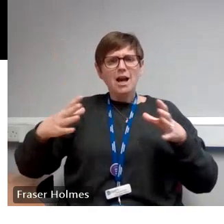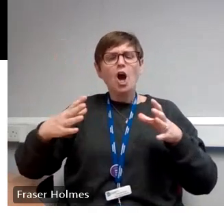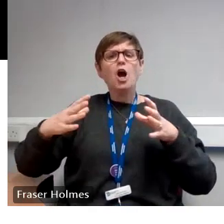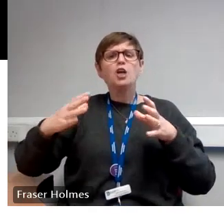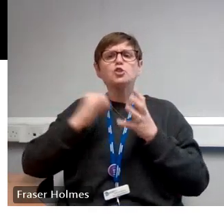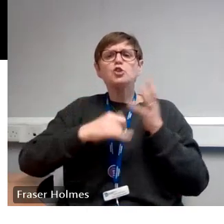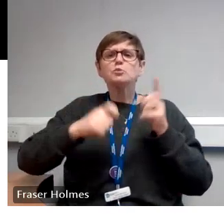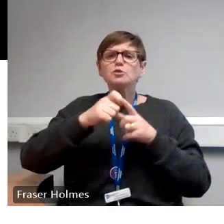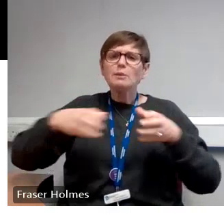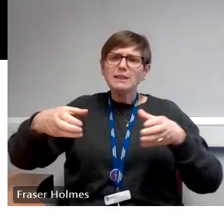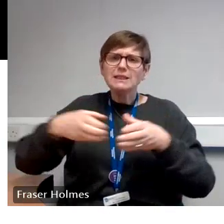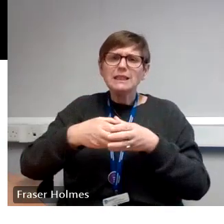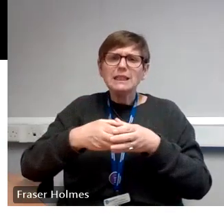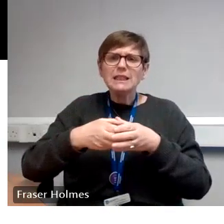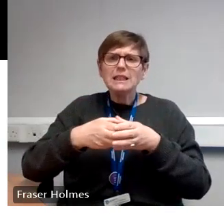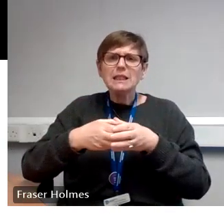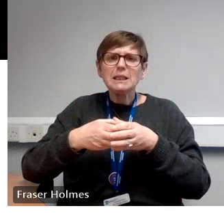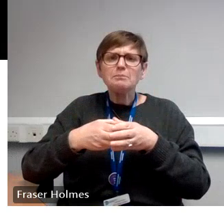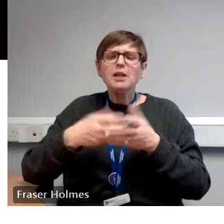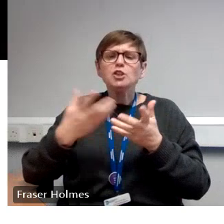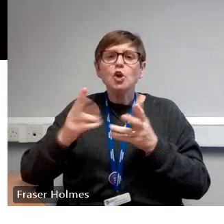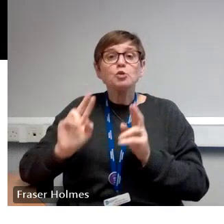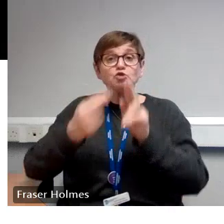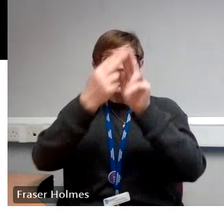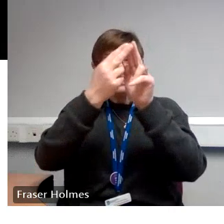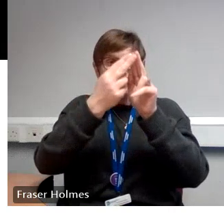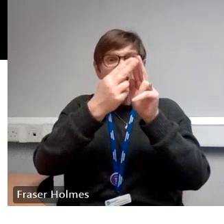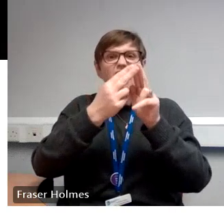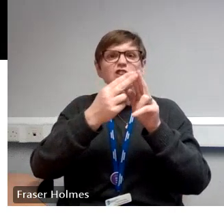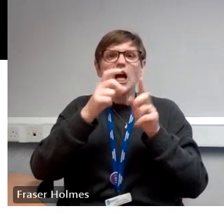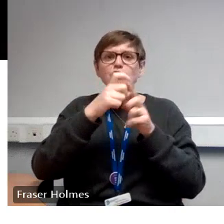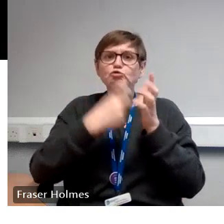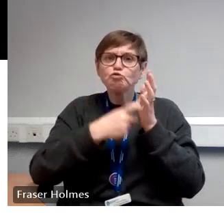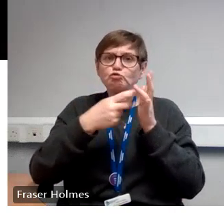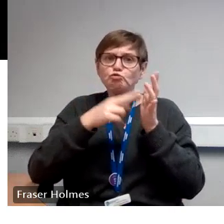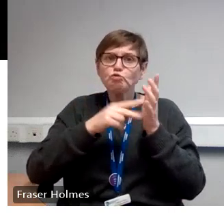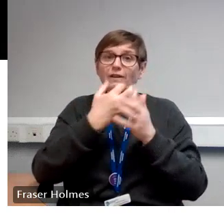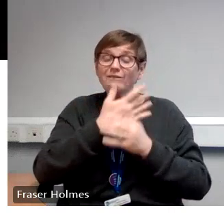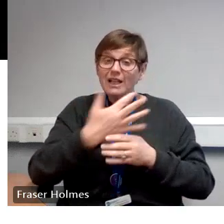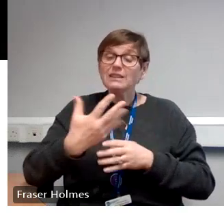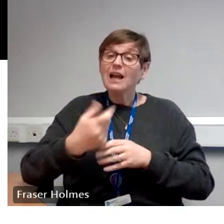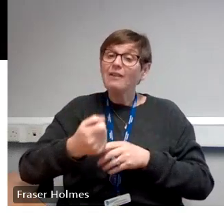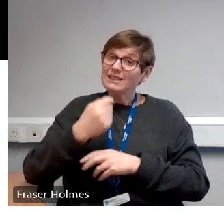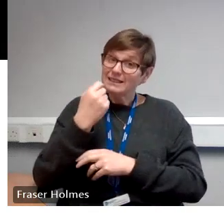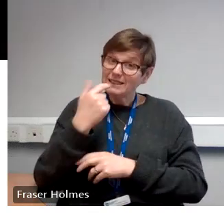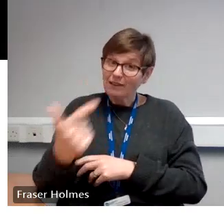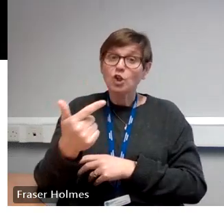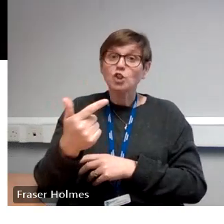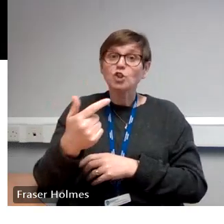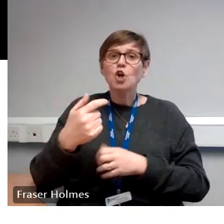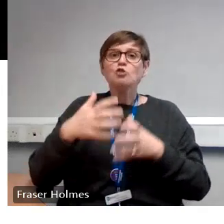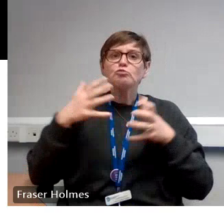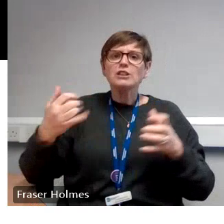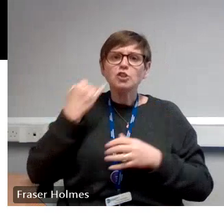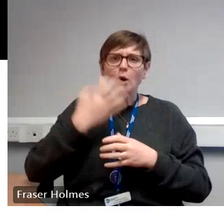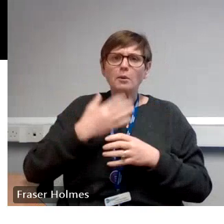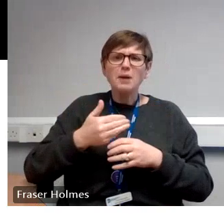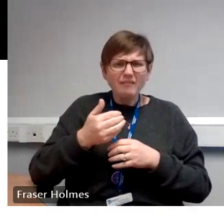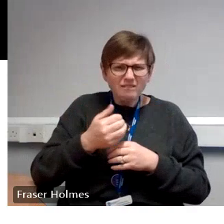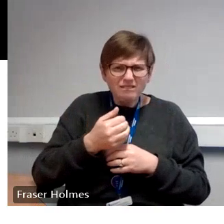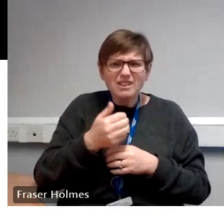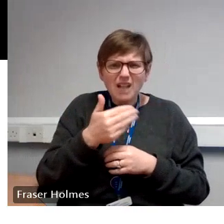as where Faye comes from. So Chesterfield and Dronfield have 7, Greater Derby have 9.4, High Peak